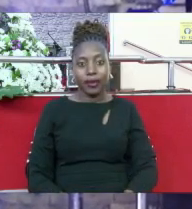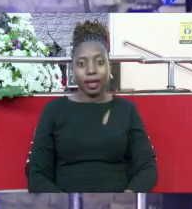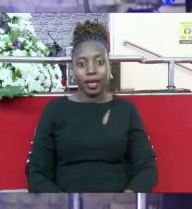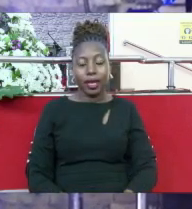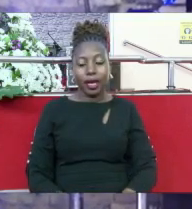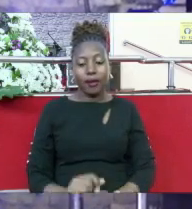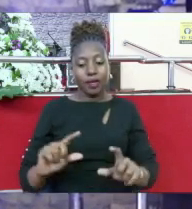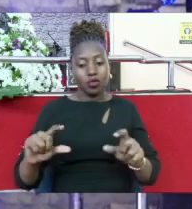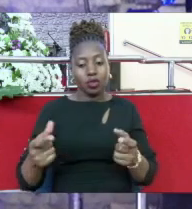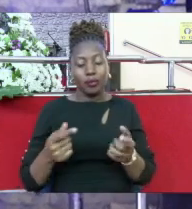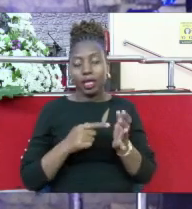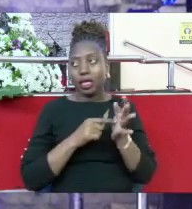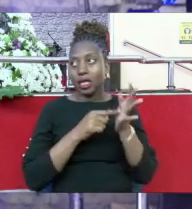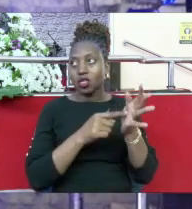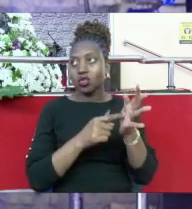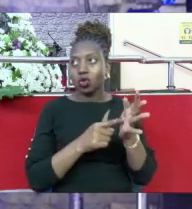us